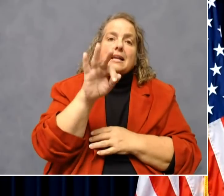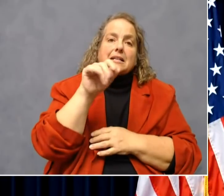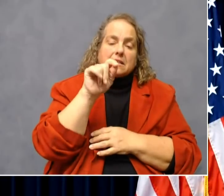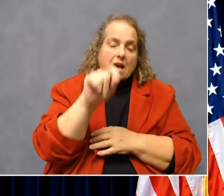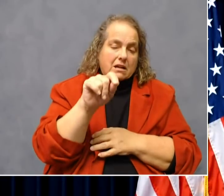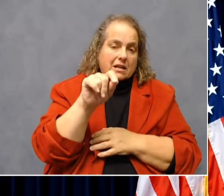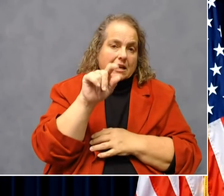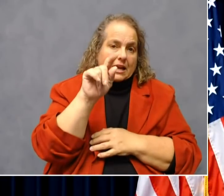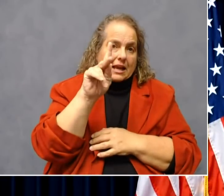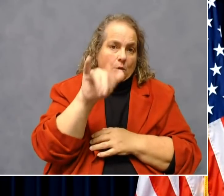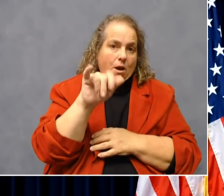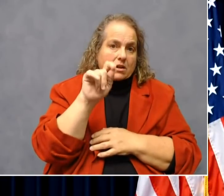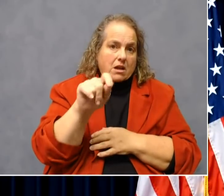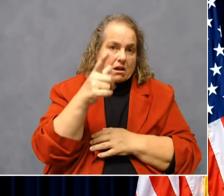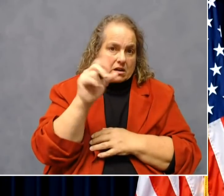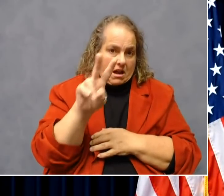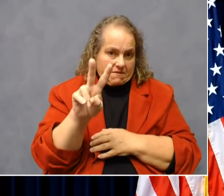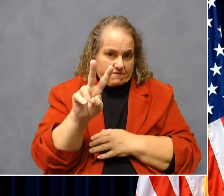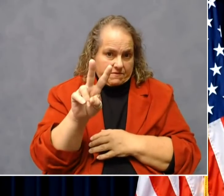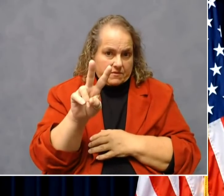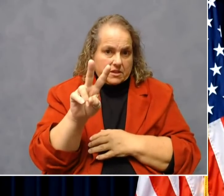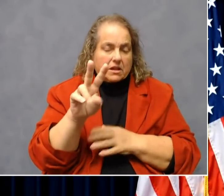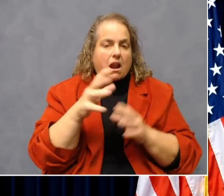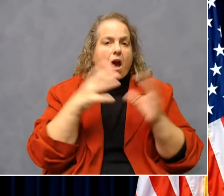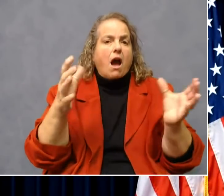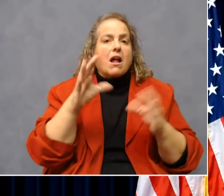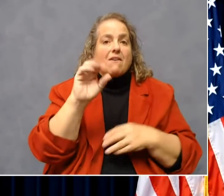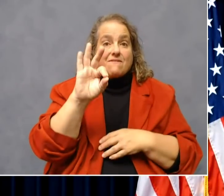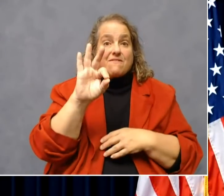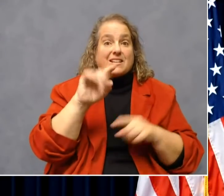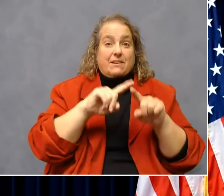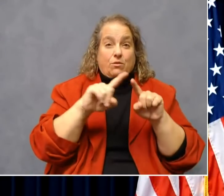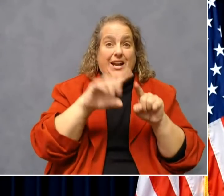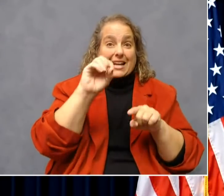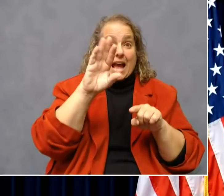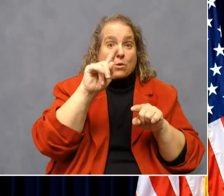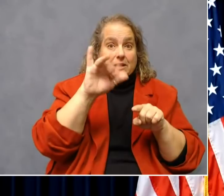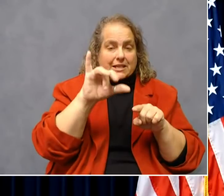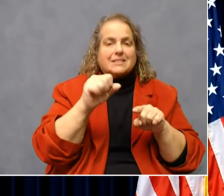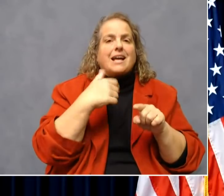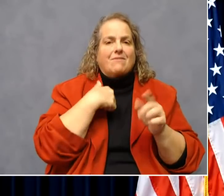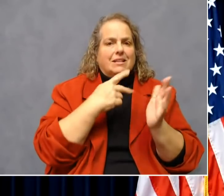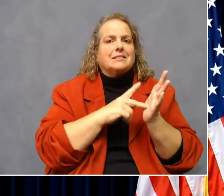kycovid19.ky.gov. A lot of other counties in the double digits. Sadly, today we have